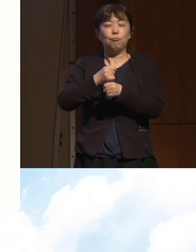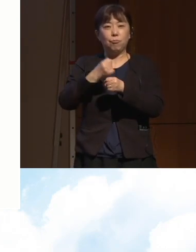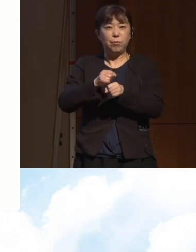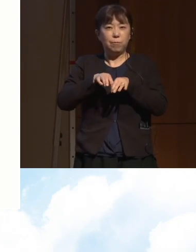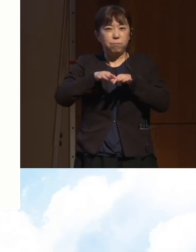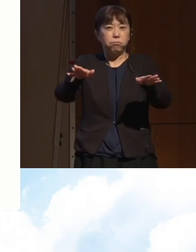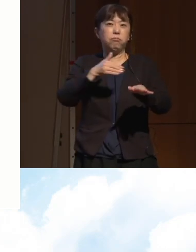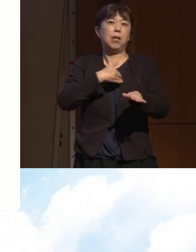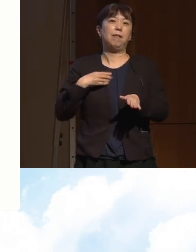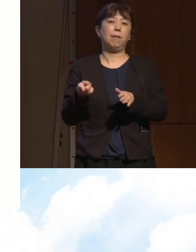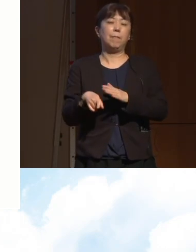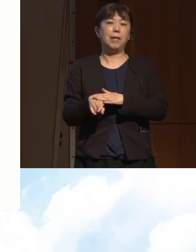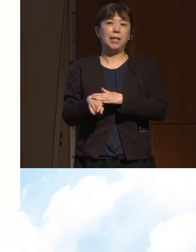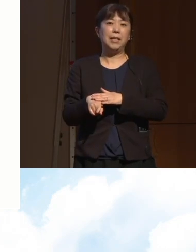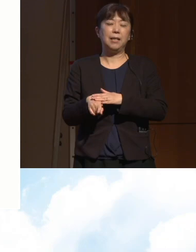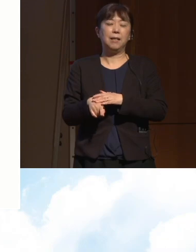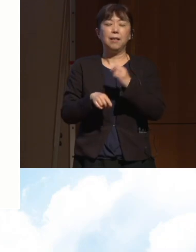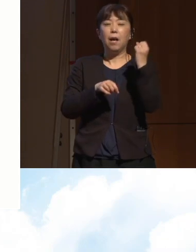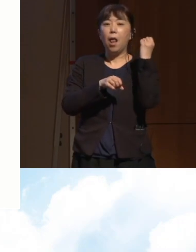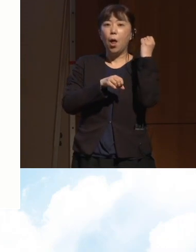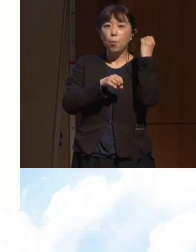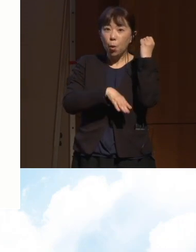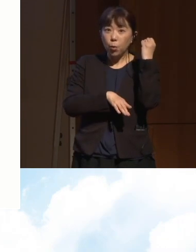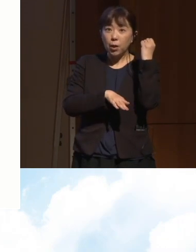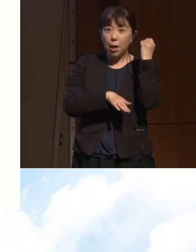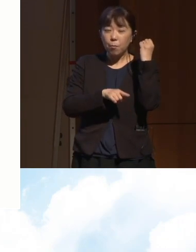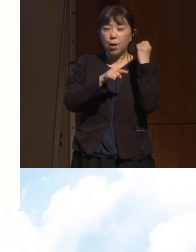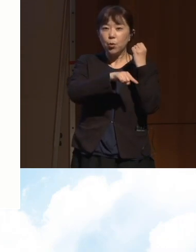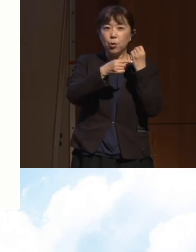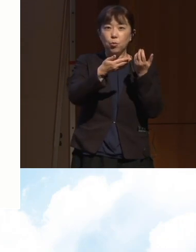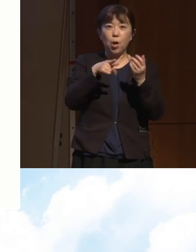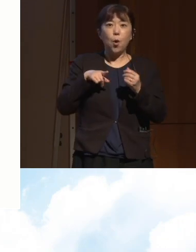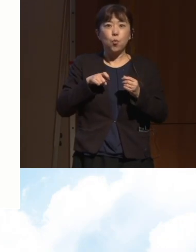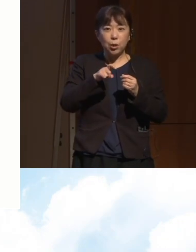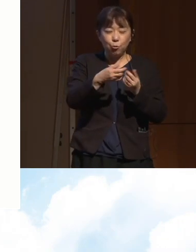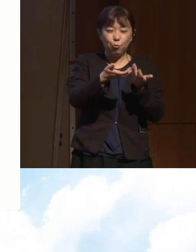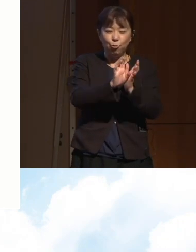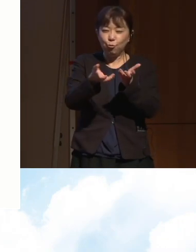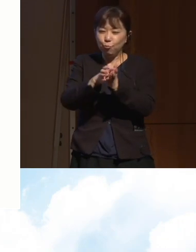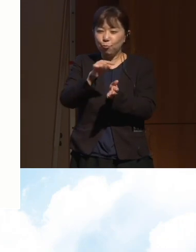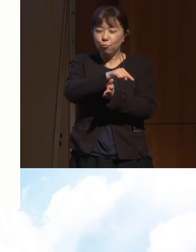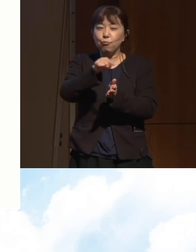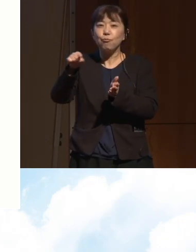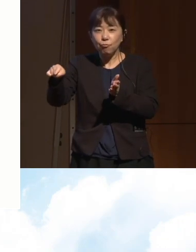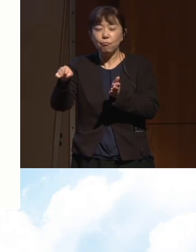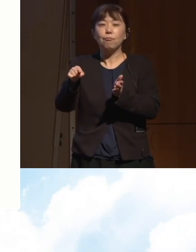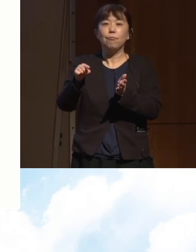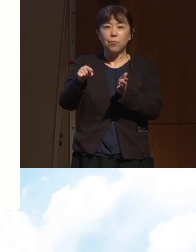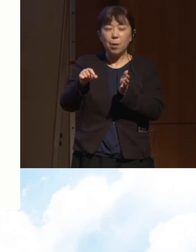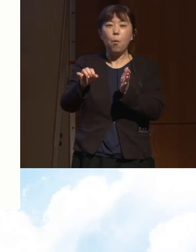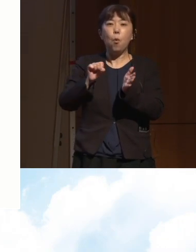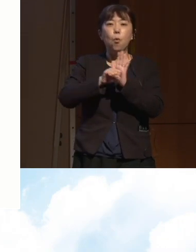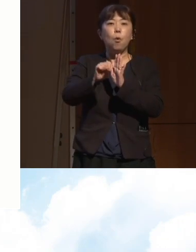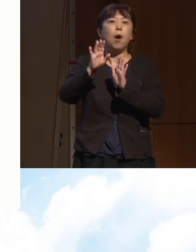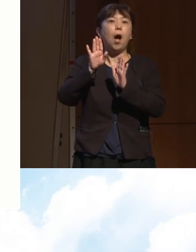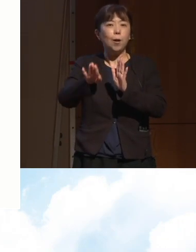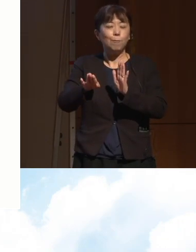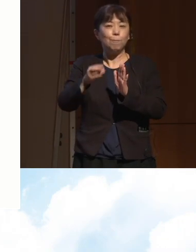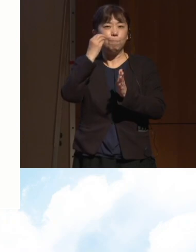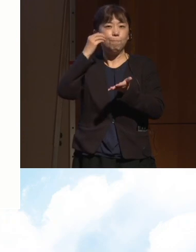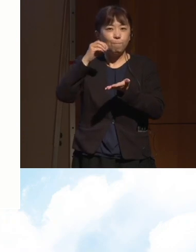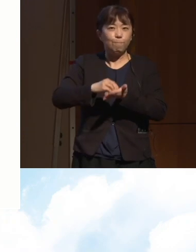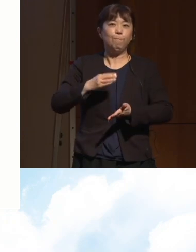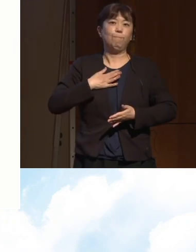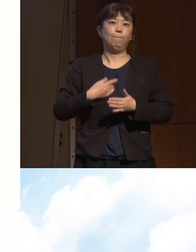across families between paramyxoviruses and coronaviruses. So what we need, in addition to having those buckets